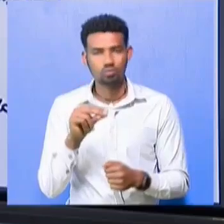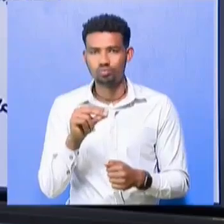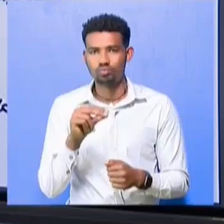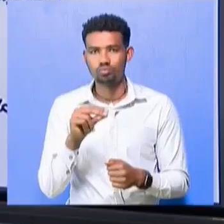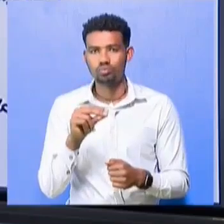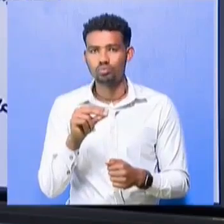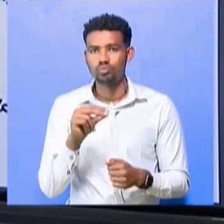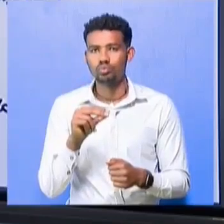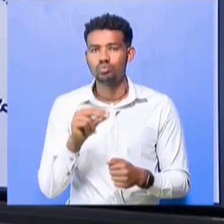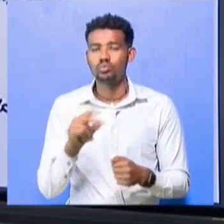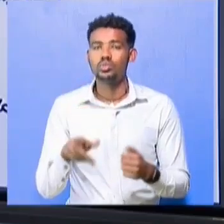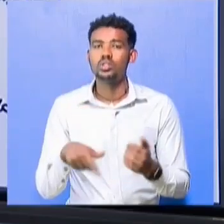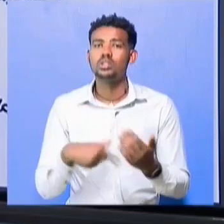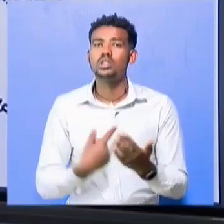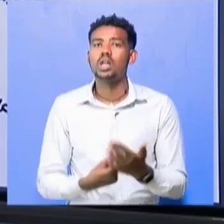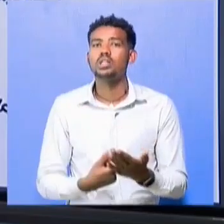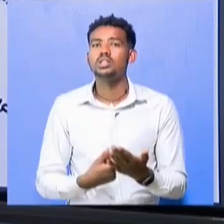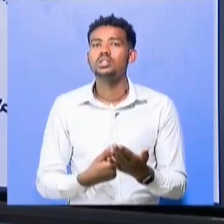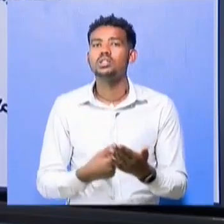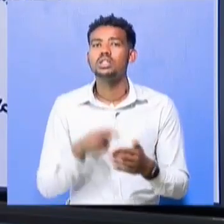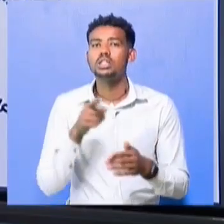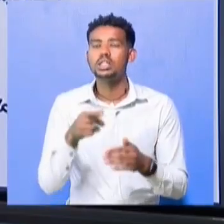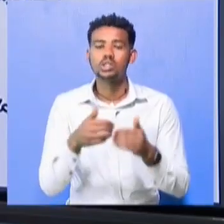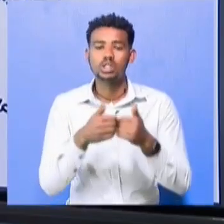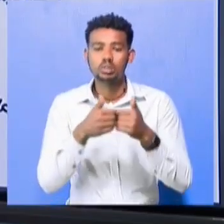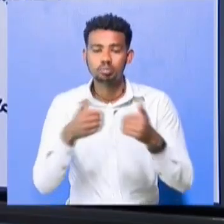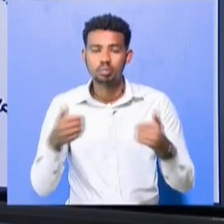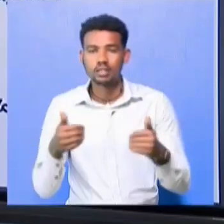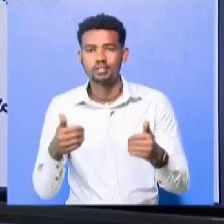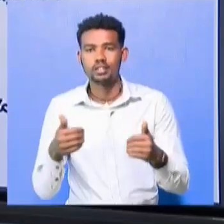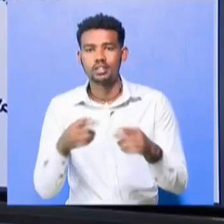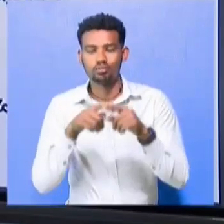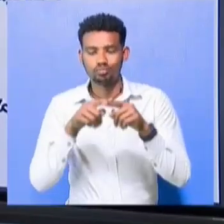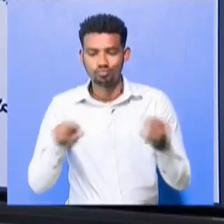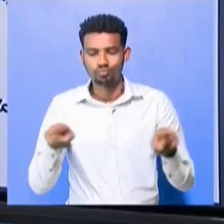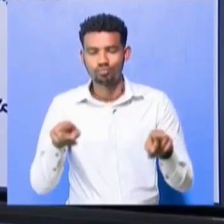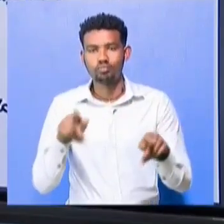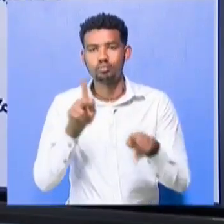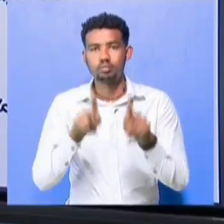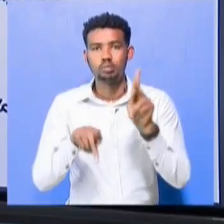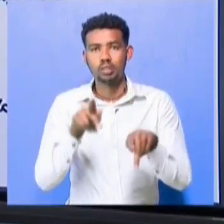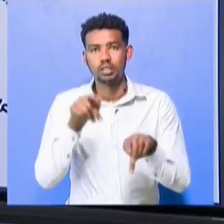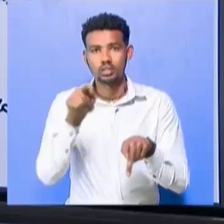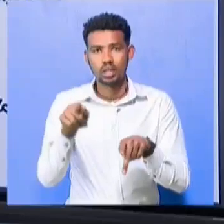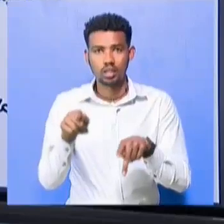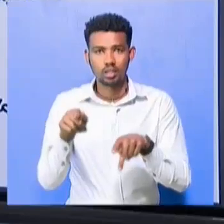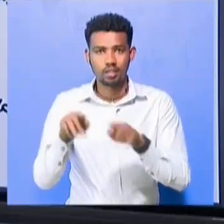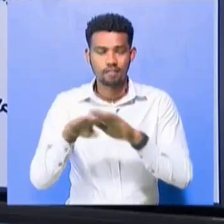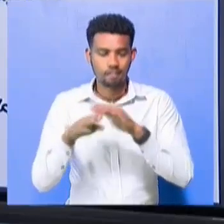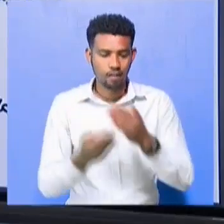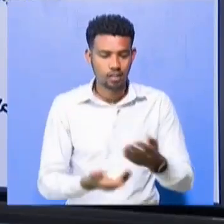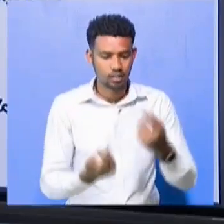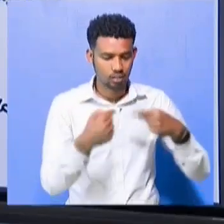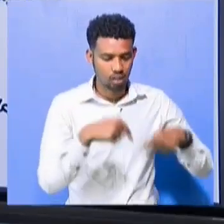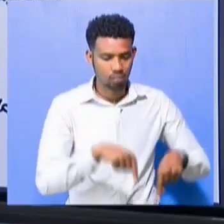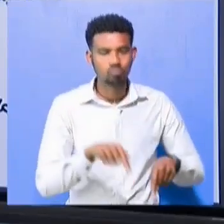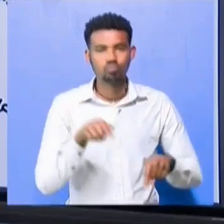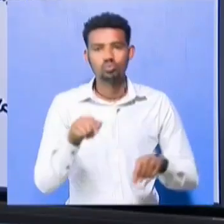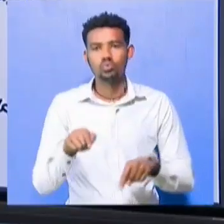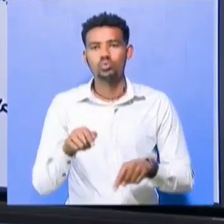So, there is also a specific people are invited to take part on that notice, on